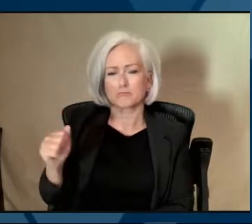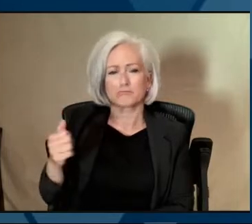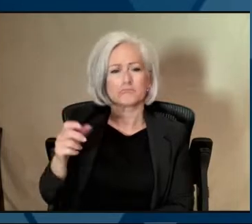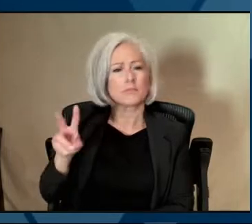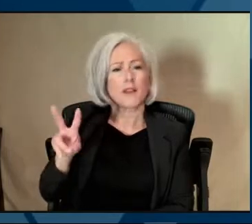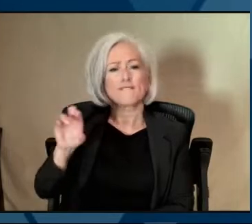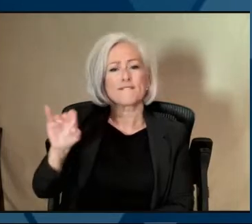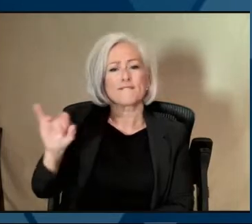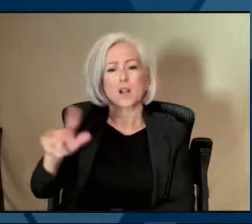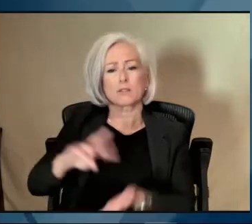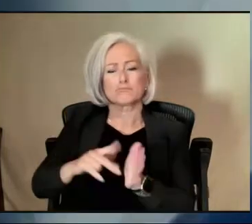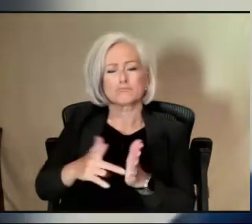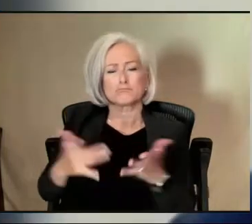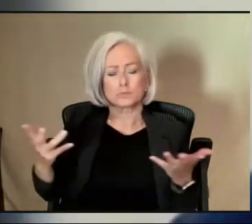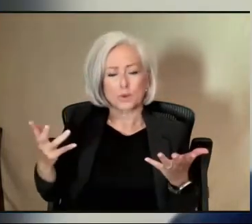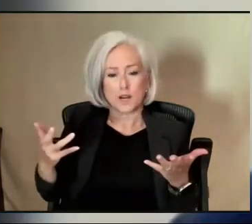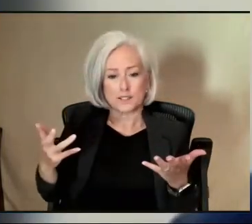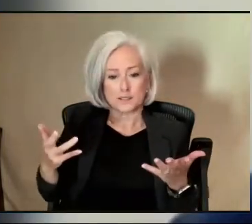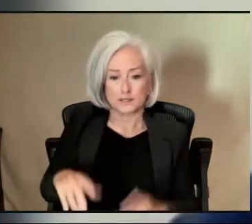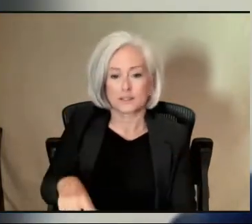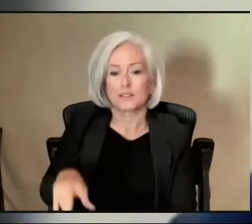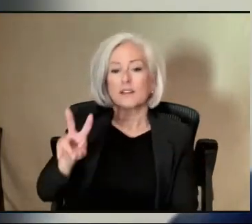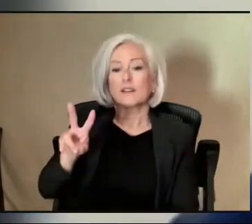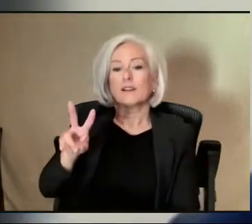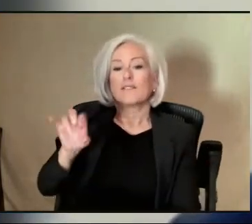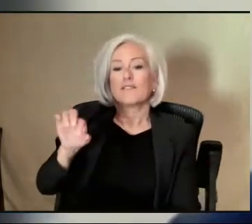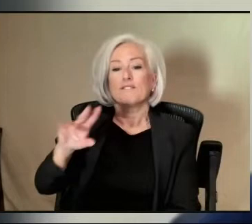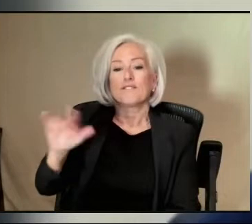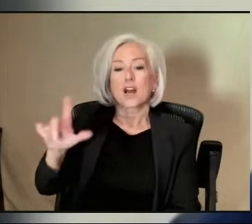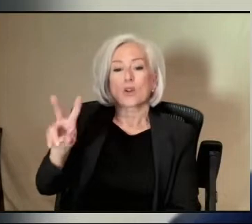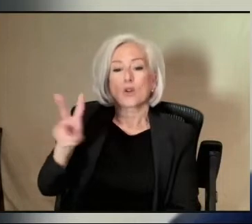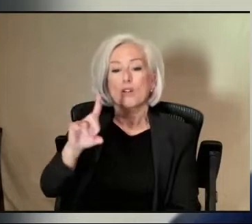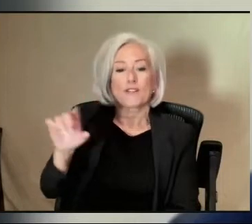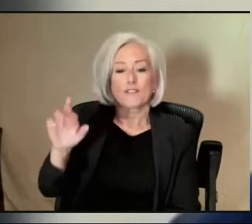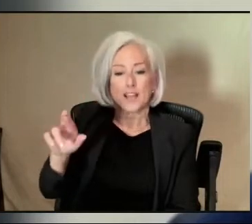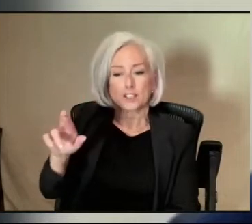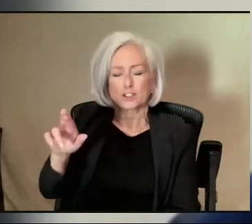Well, virus vectors are another technology that's been around for a while.